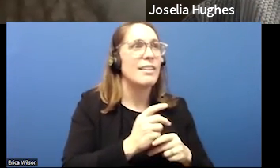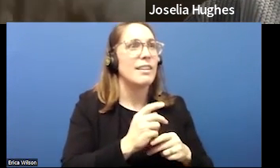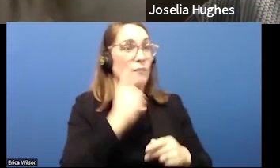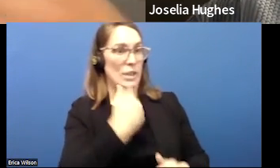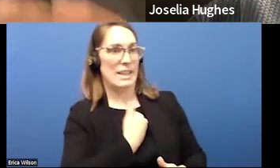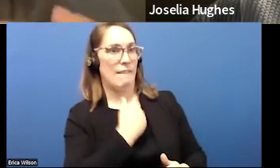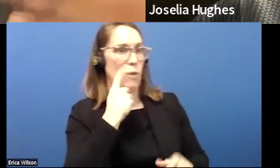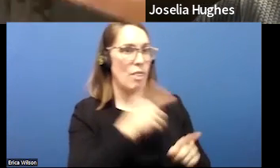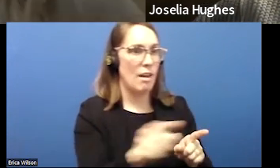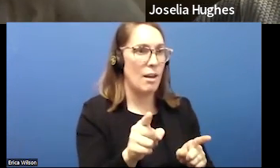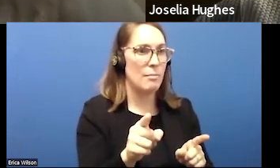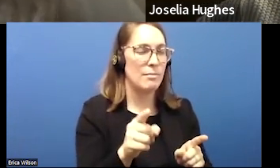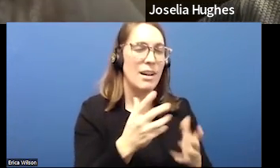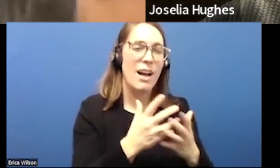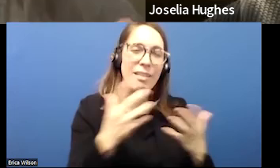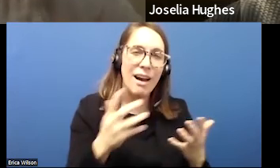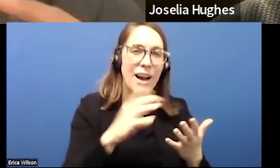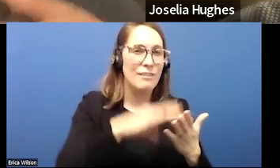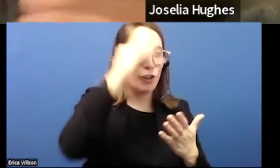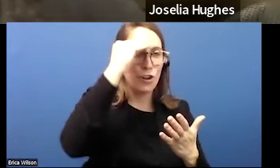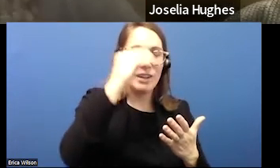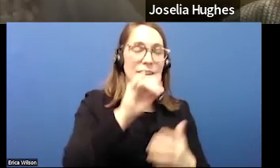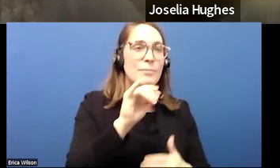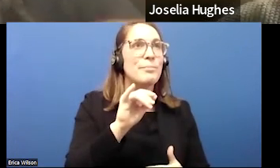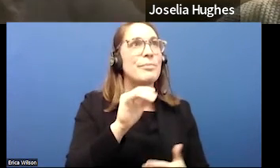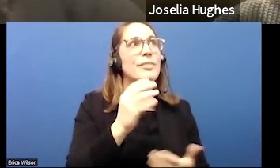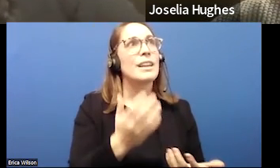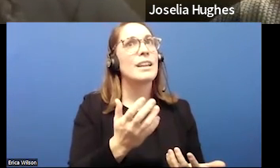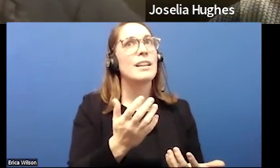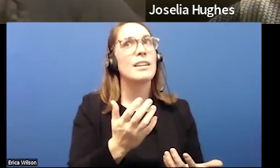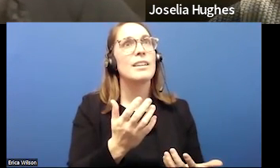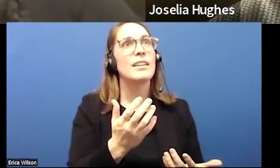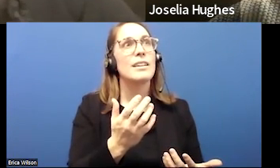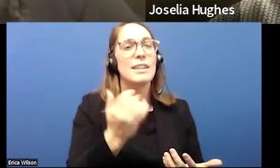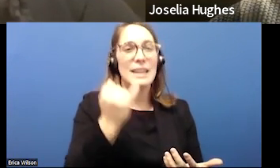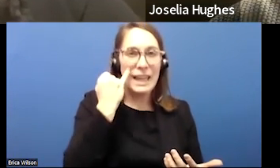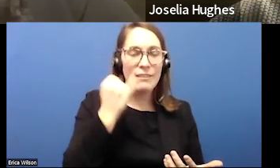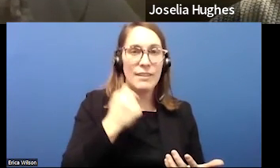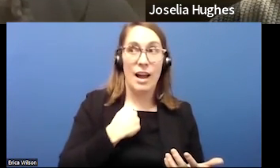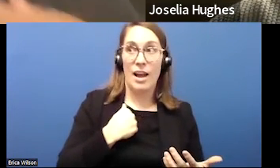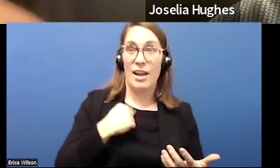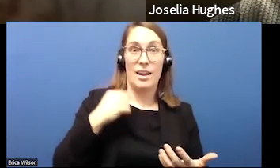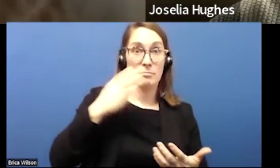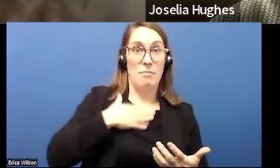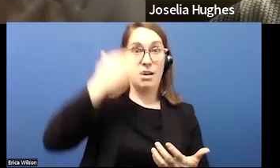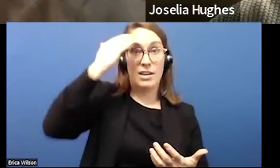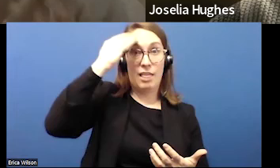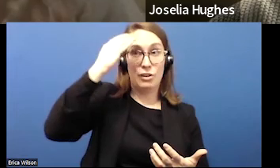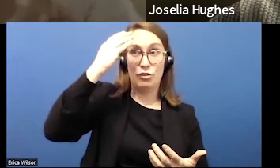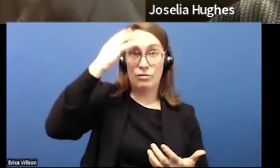to for myself and for them, right? I feel like there's just a lot of learning because if I'm taking what I